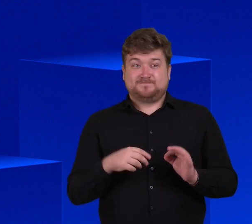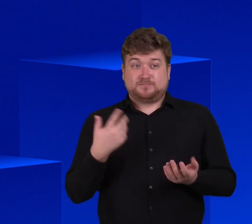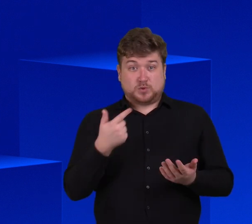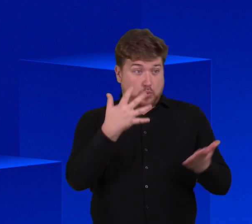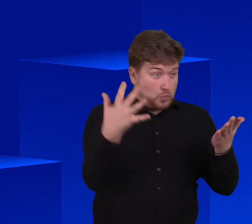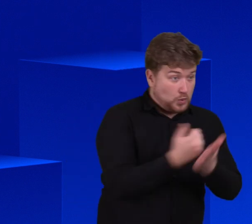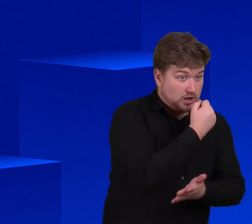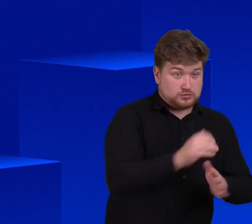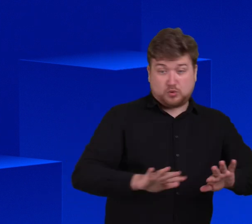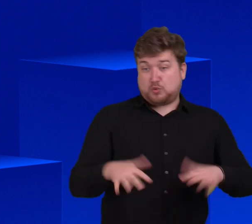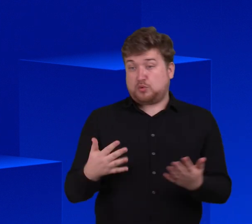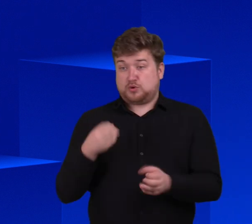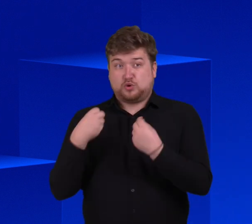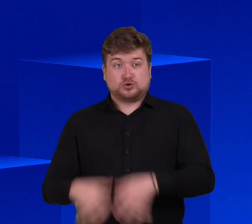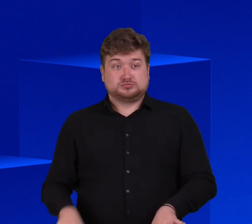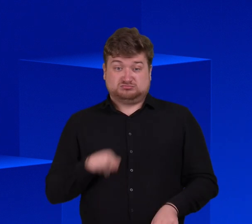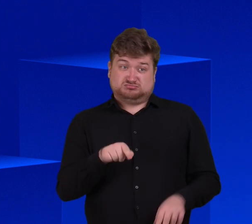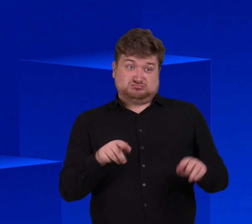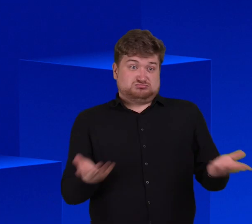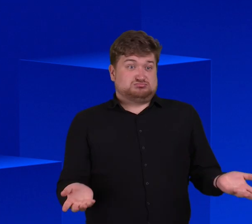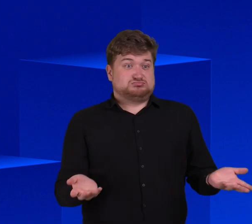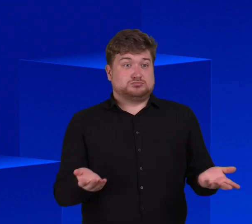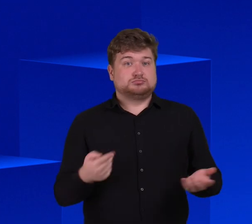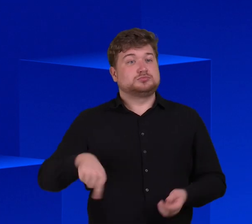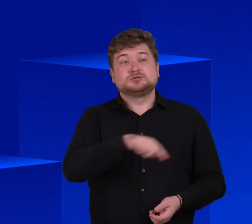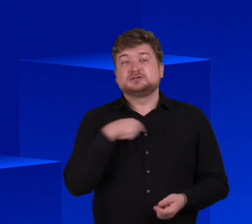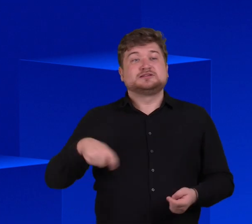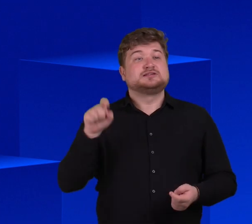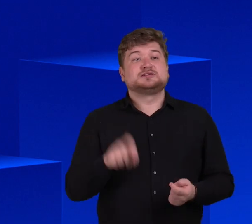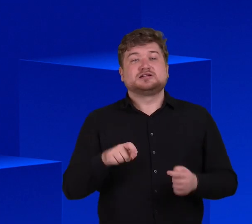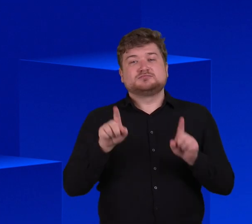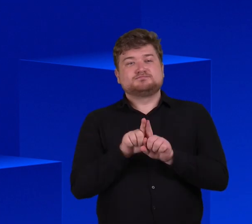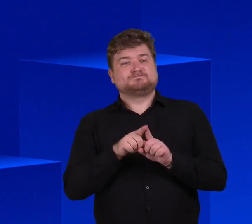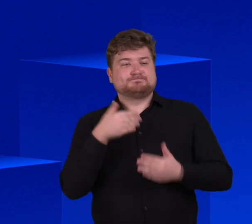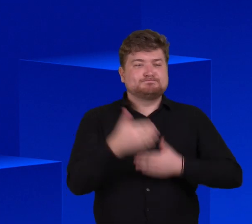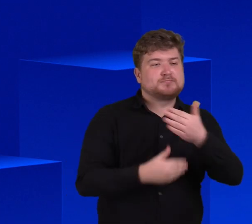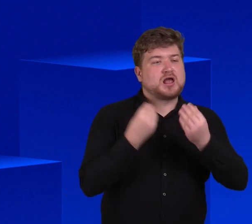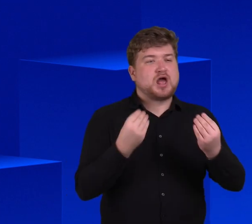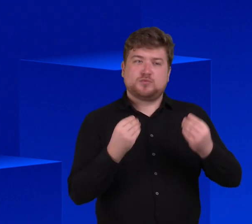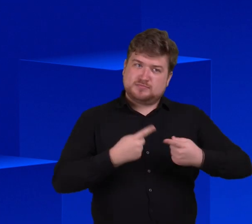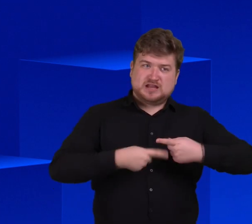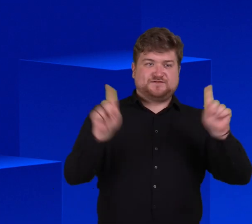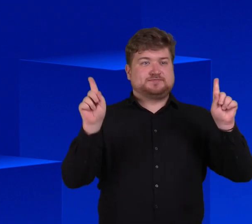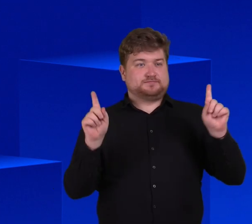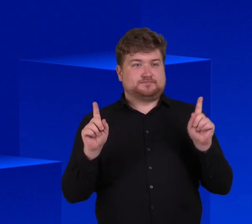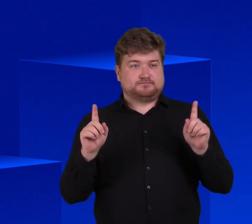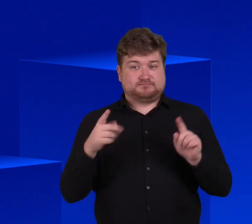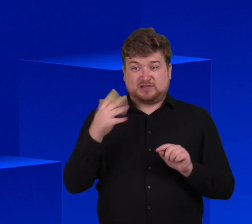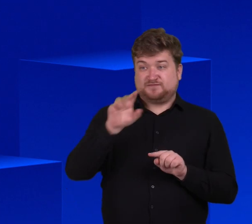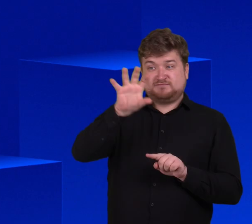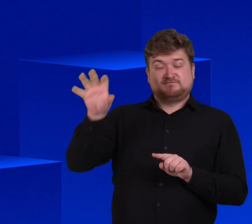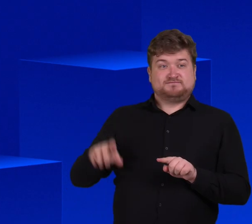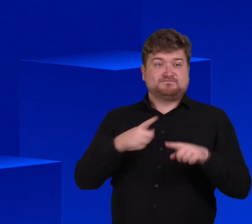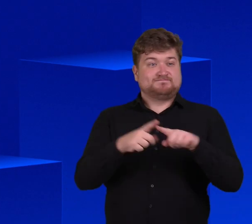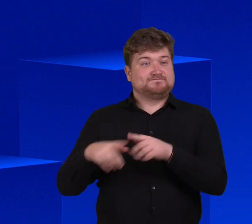depending on the situation and the trends. And the role of migration here is absolutely critical. But the migration is